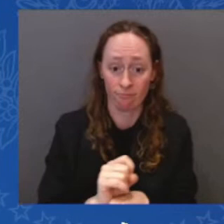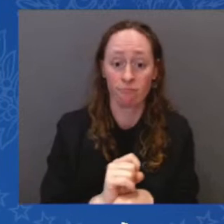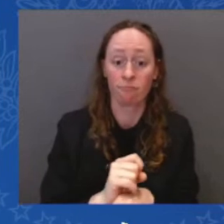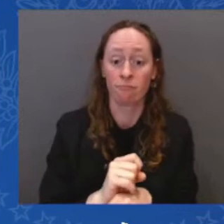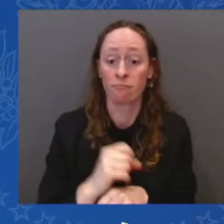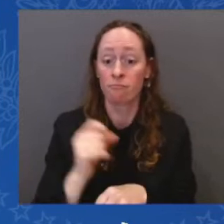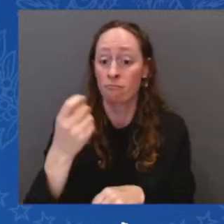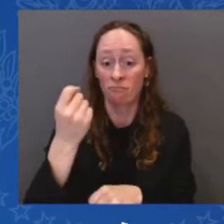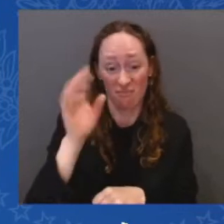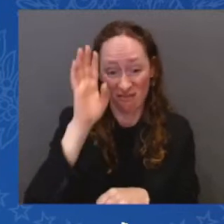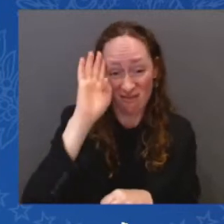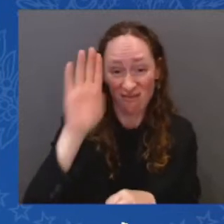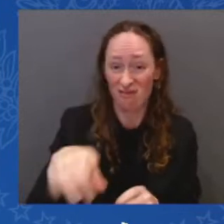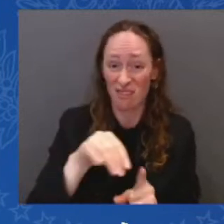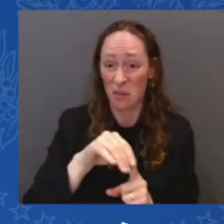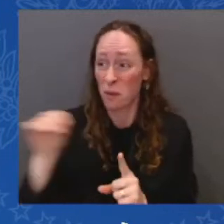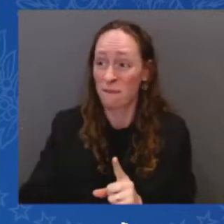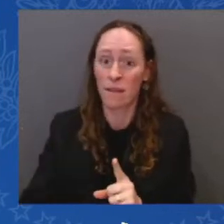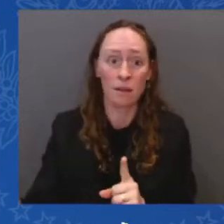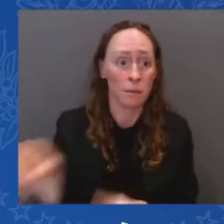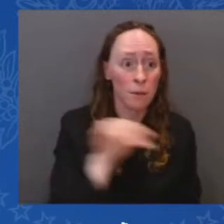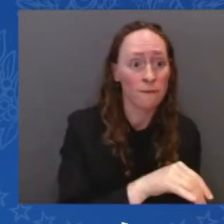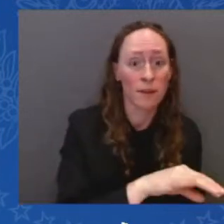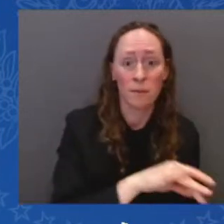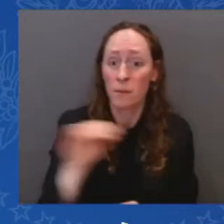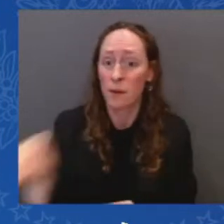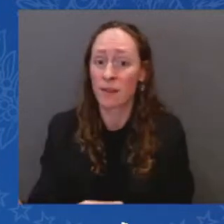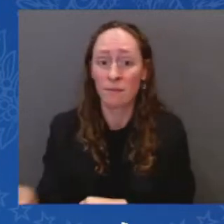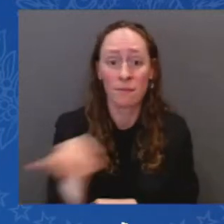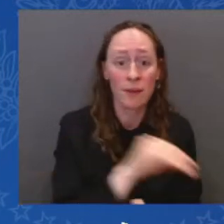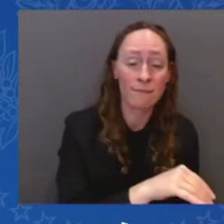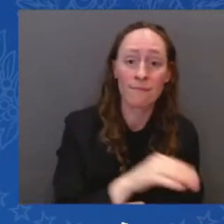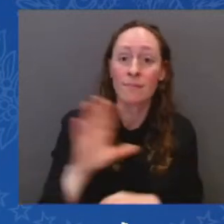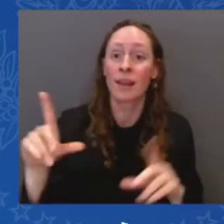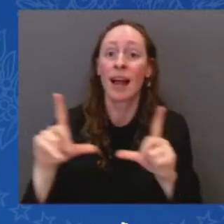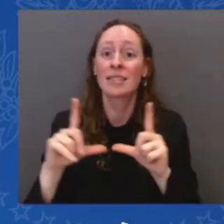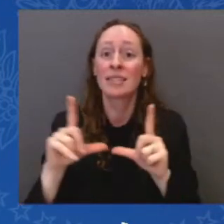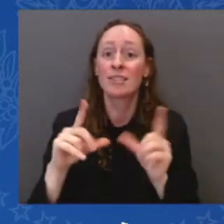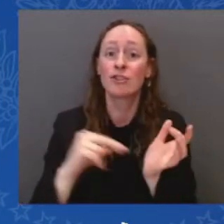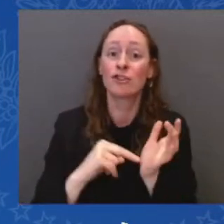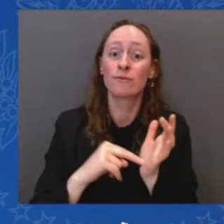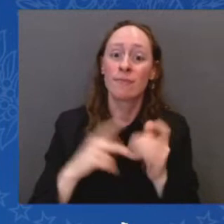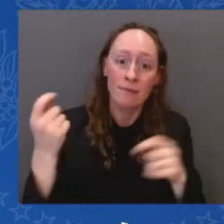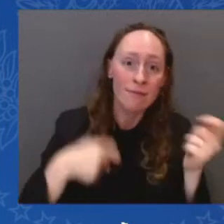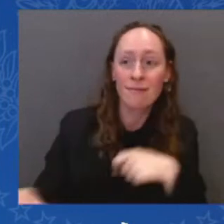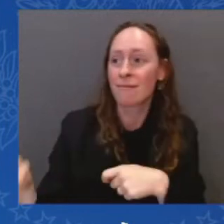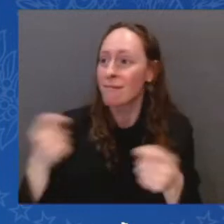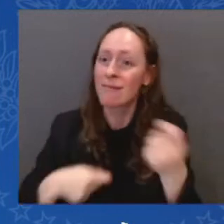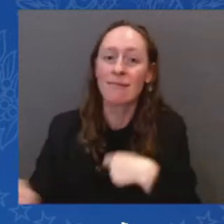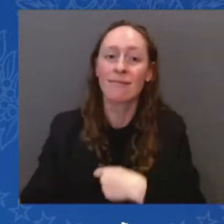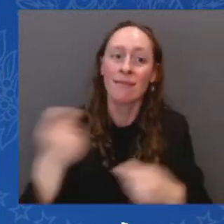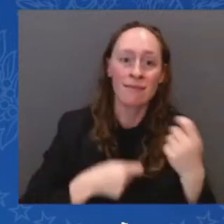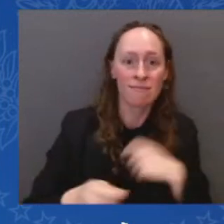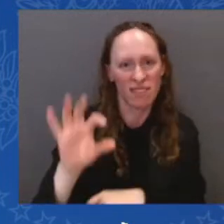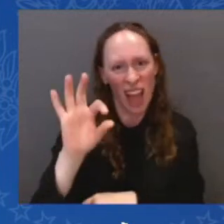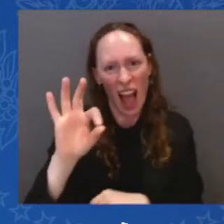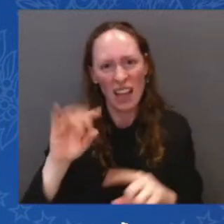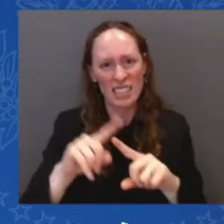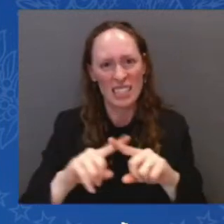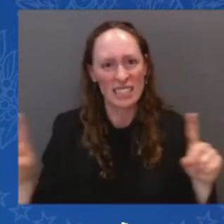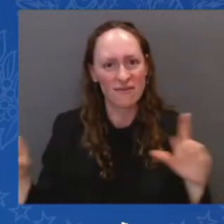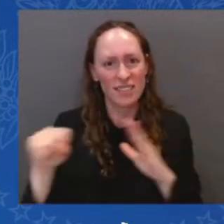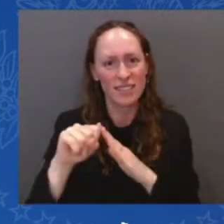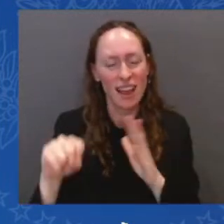she has helped countless military spouses to do the same. And that's made her a strong advocate for